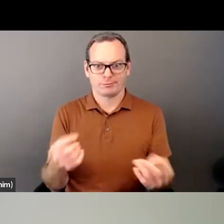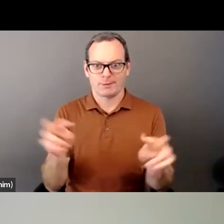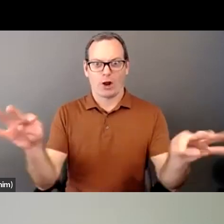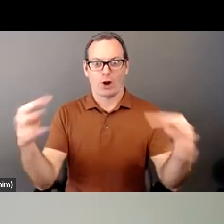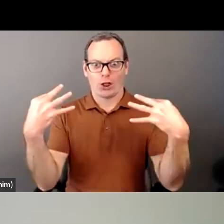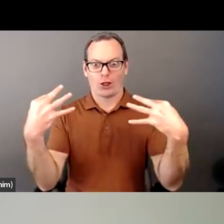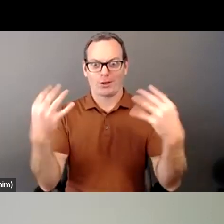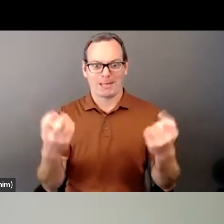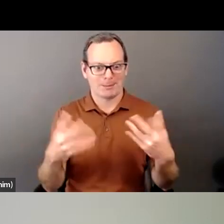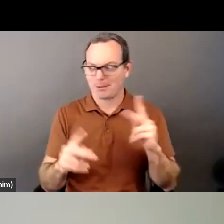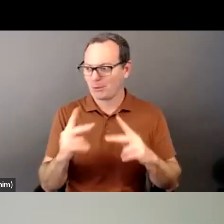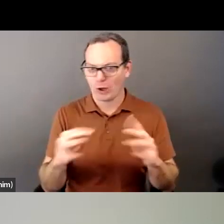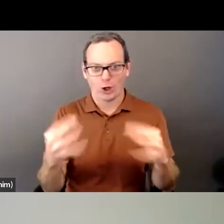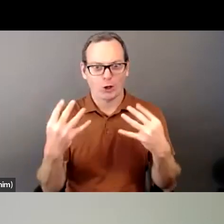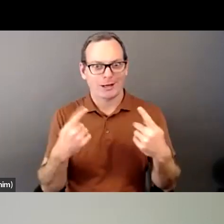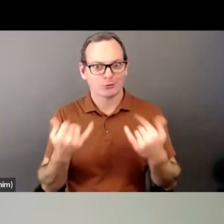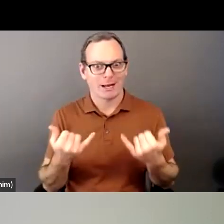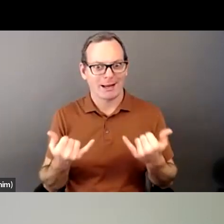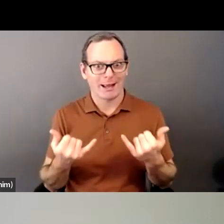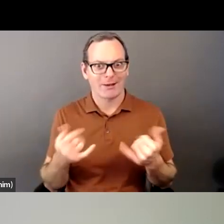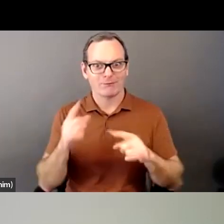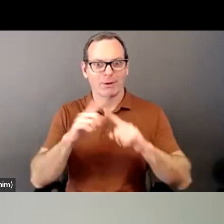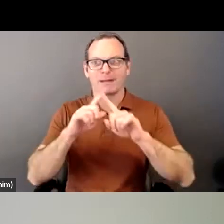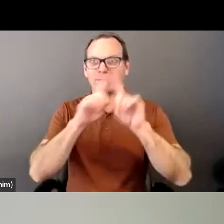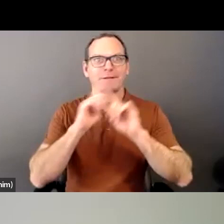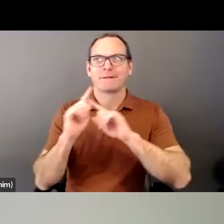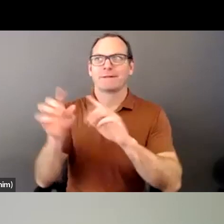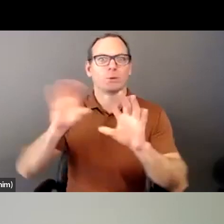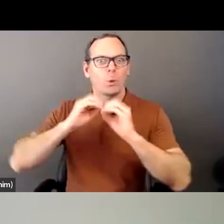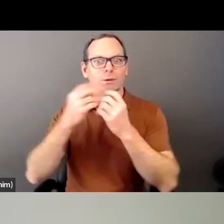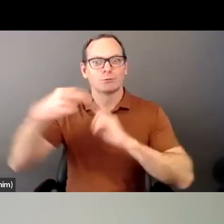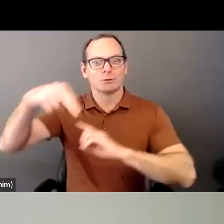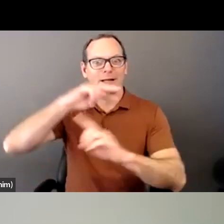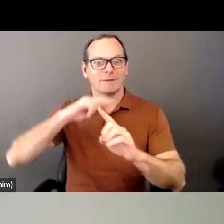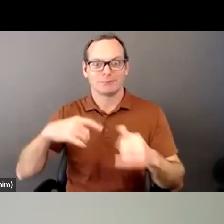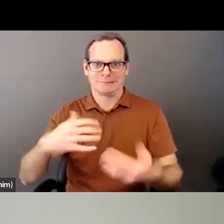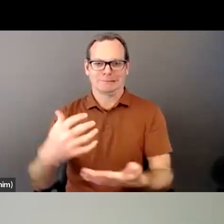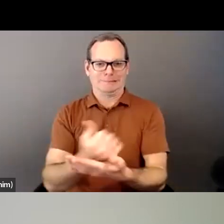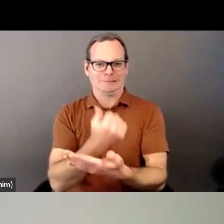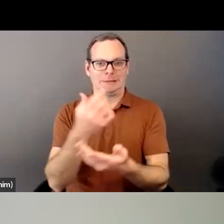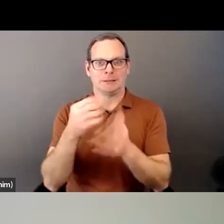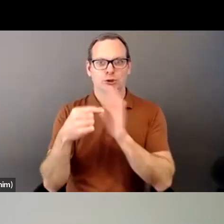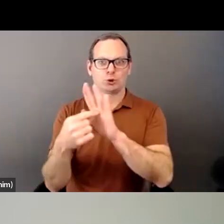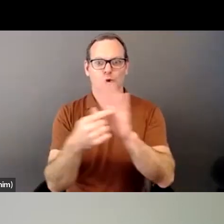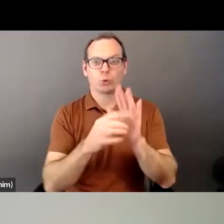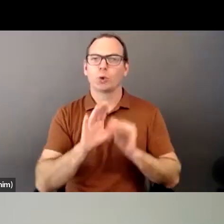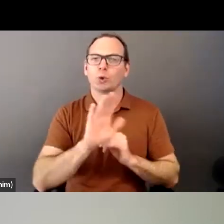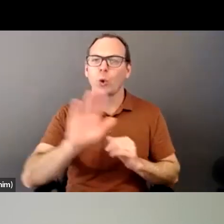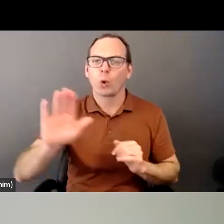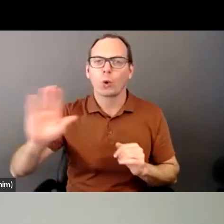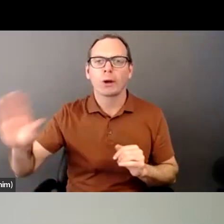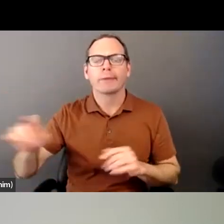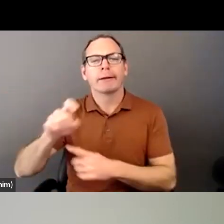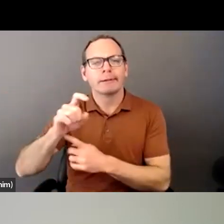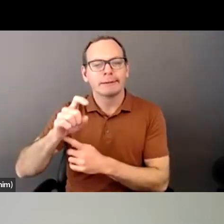us today from different parts of the ecosystem here, I really want to take advantage of this platform and really showcase the needs that exist just